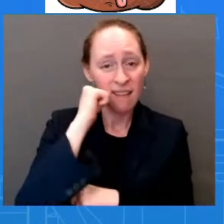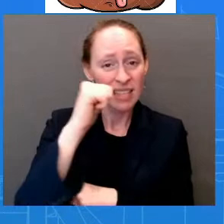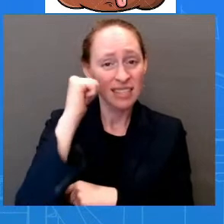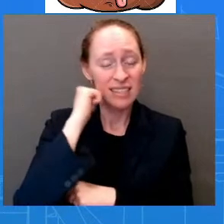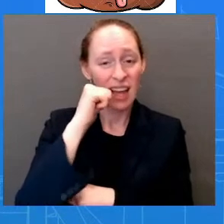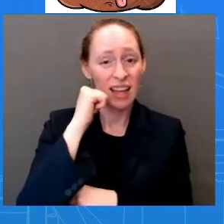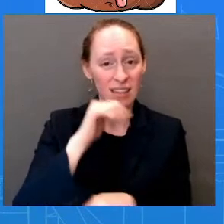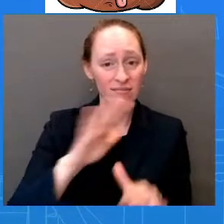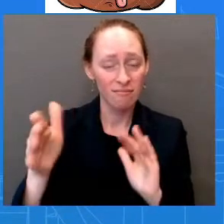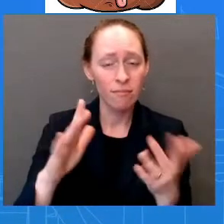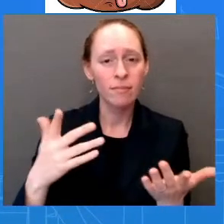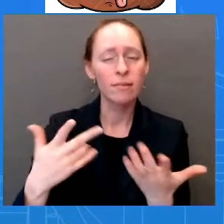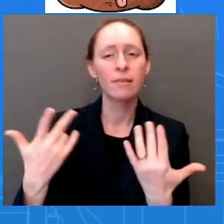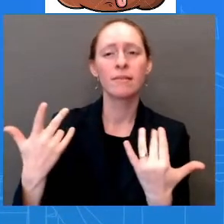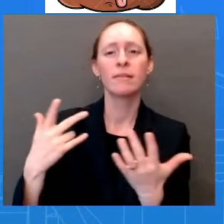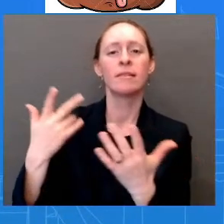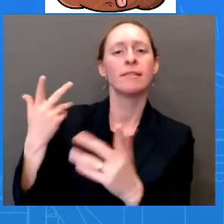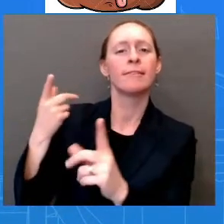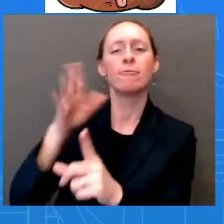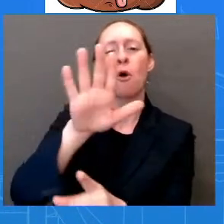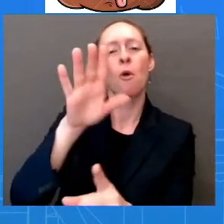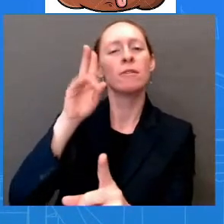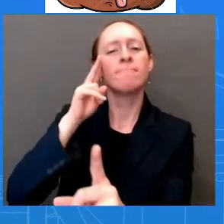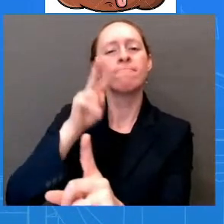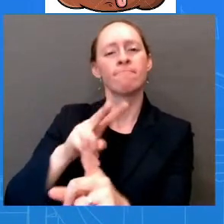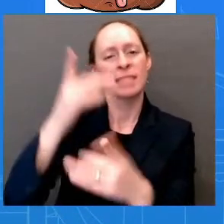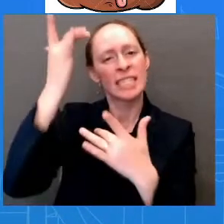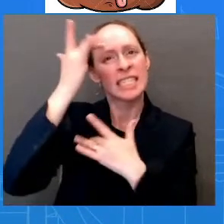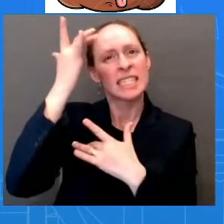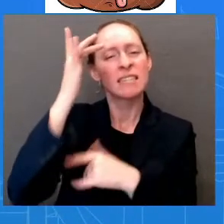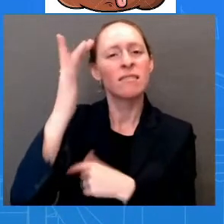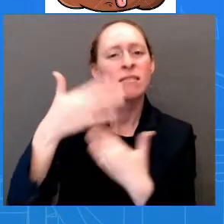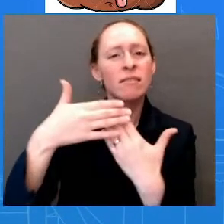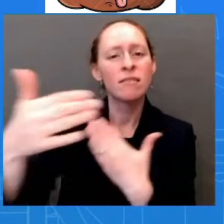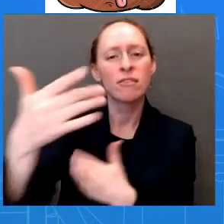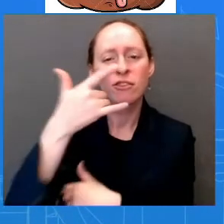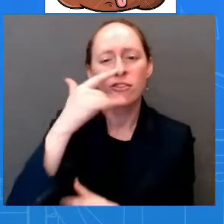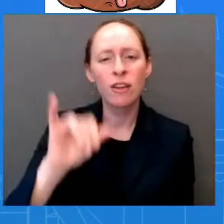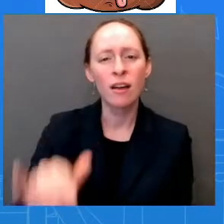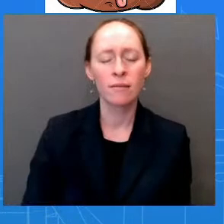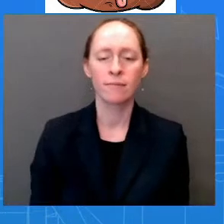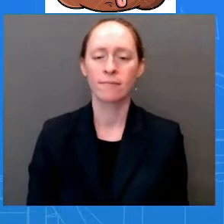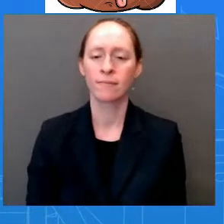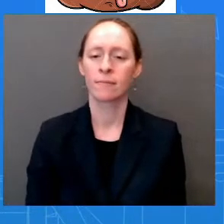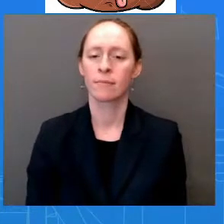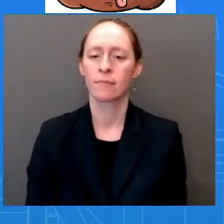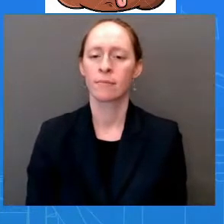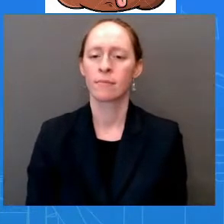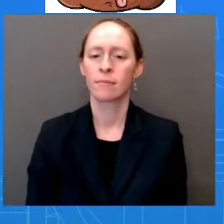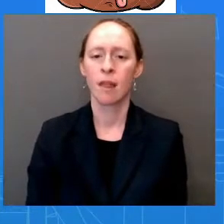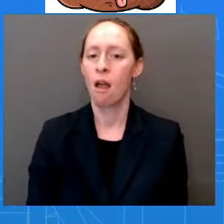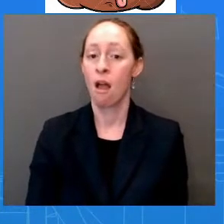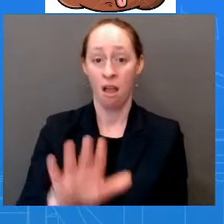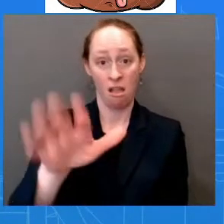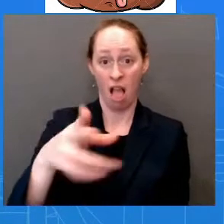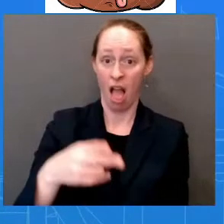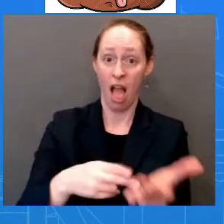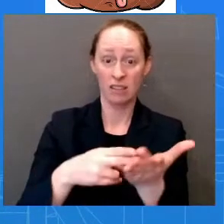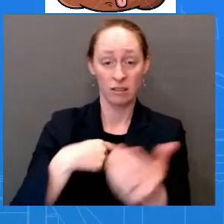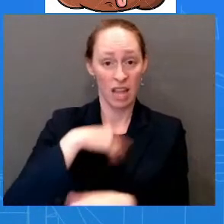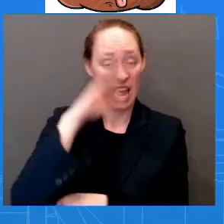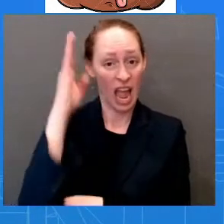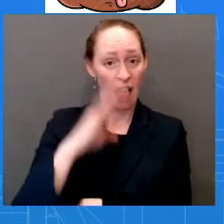of my colleagues imagined that we would see a 3-year saga of suffering and death and 1 million